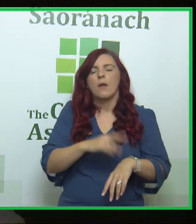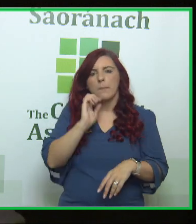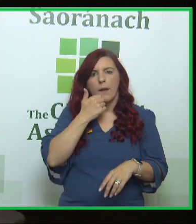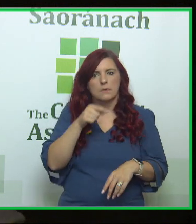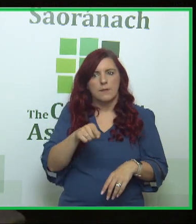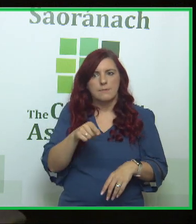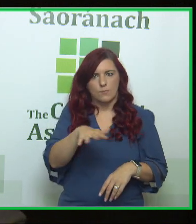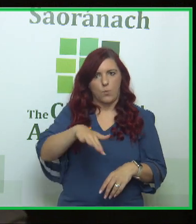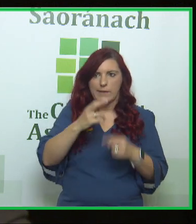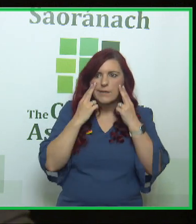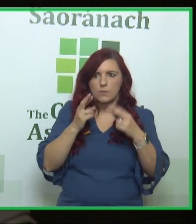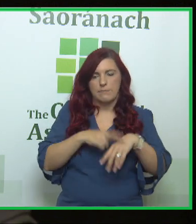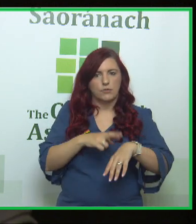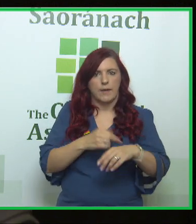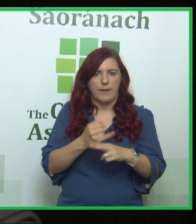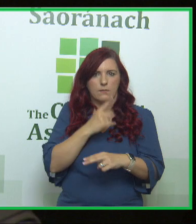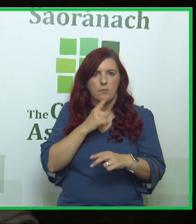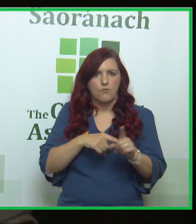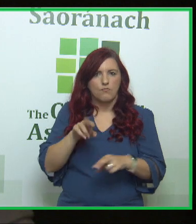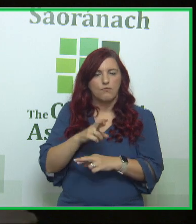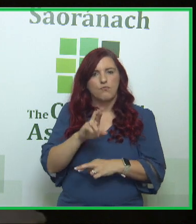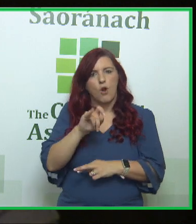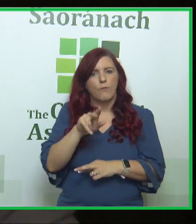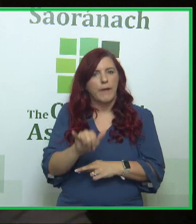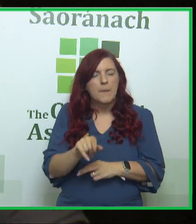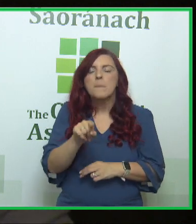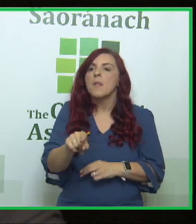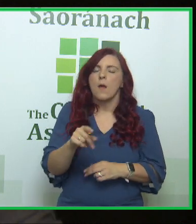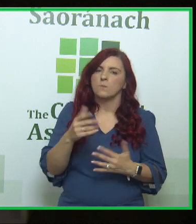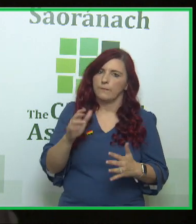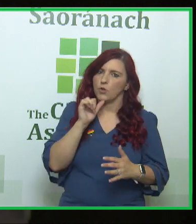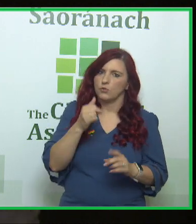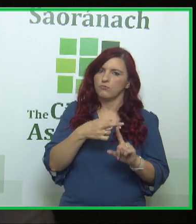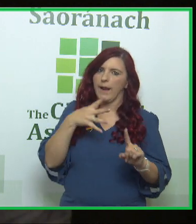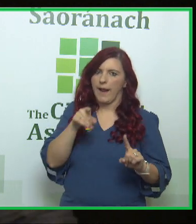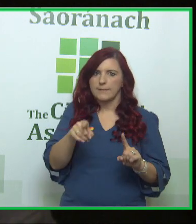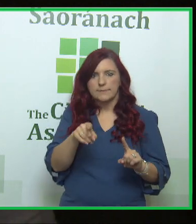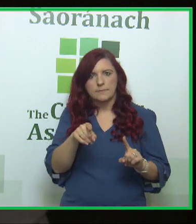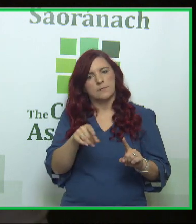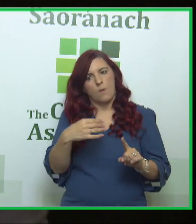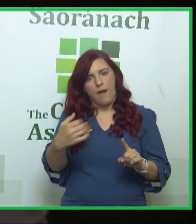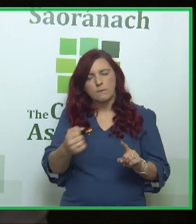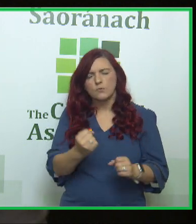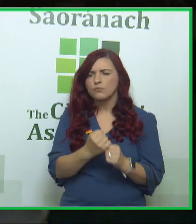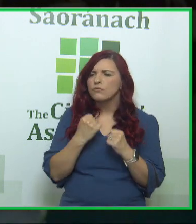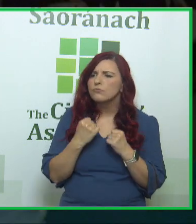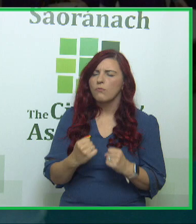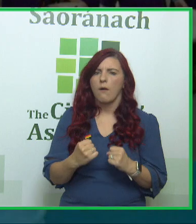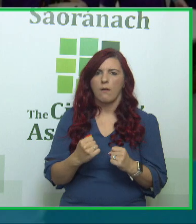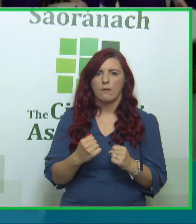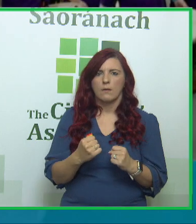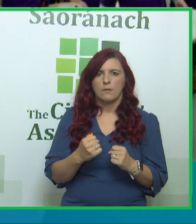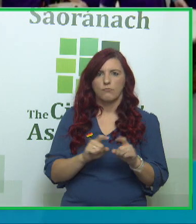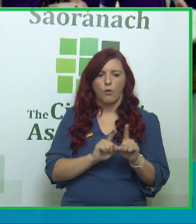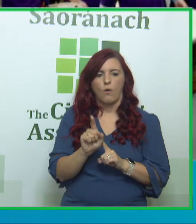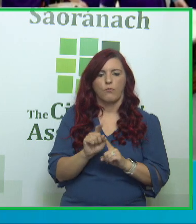really need to do better in. So to acknowledge the fact from the outset that we have a really strong recovery